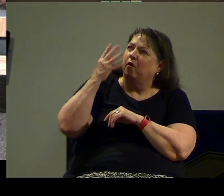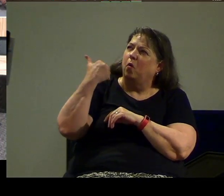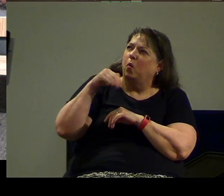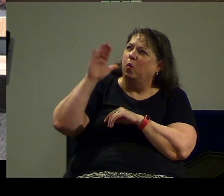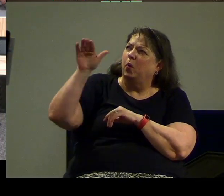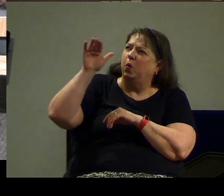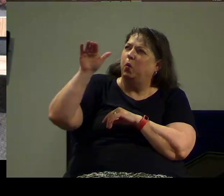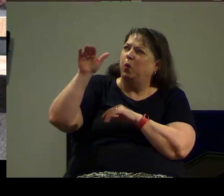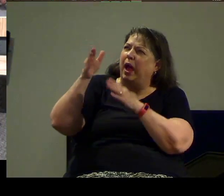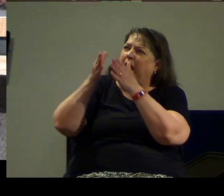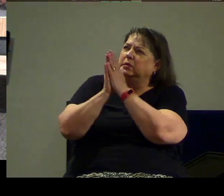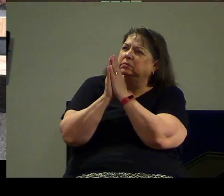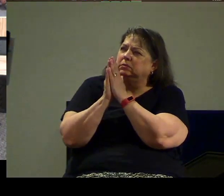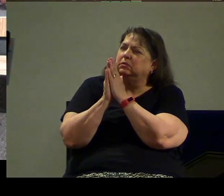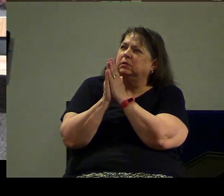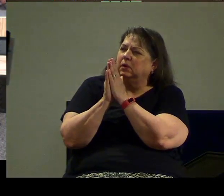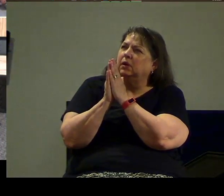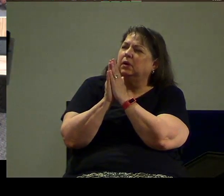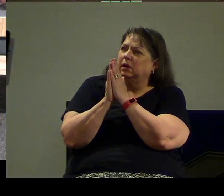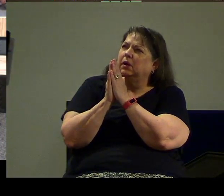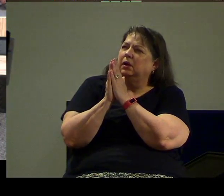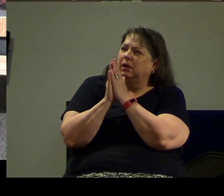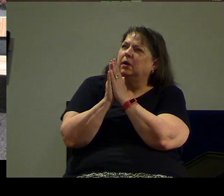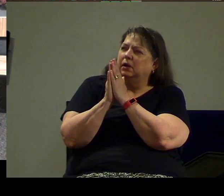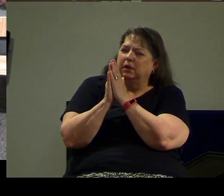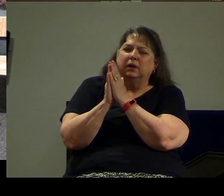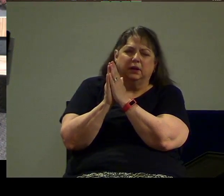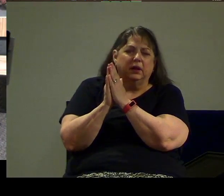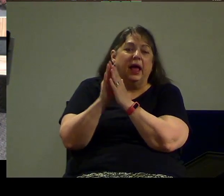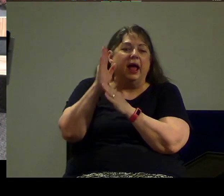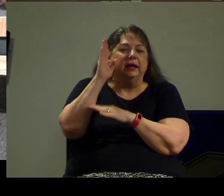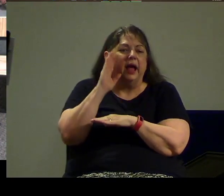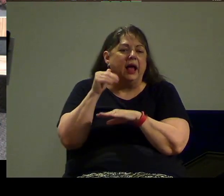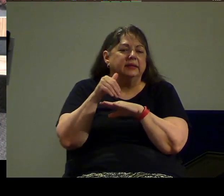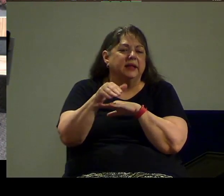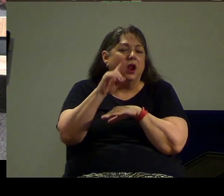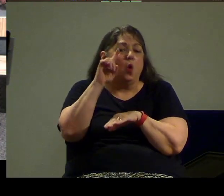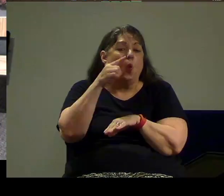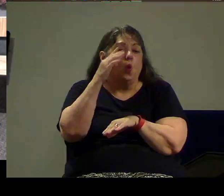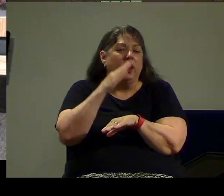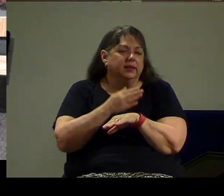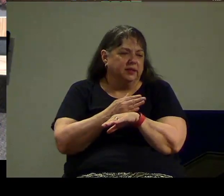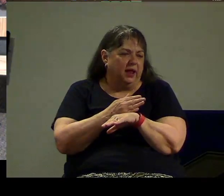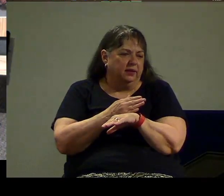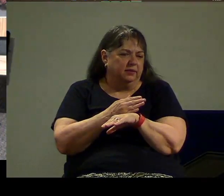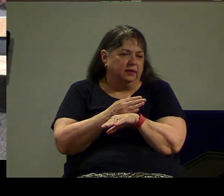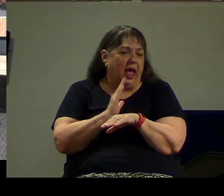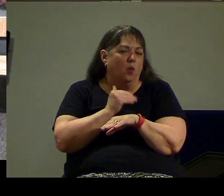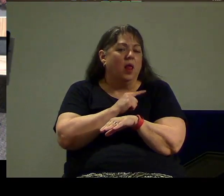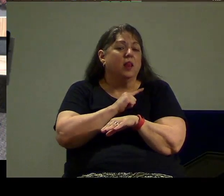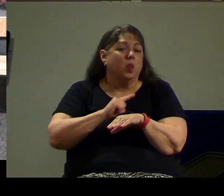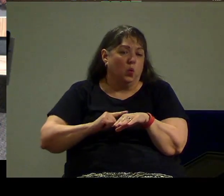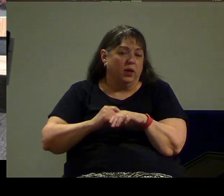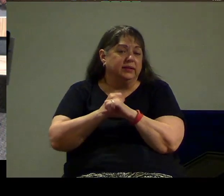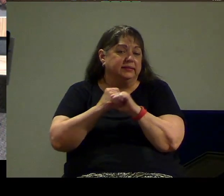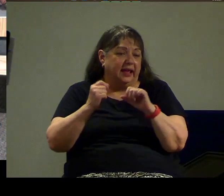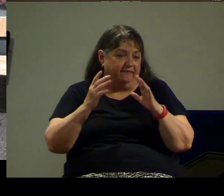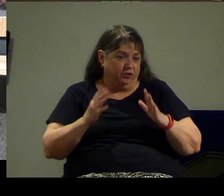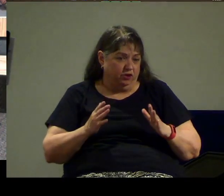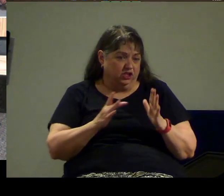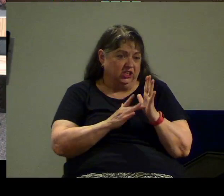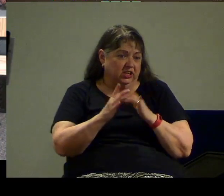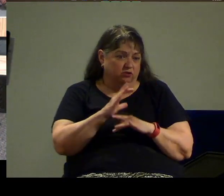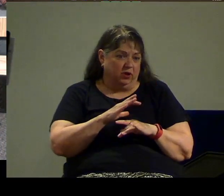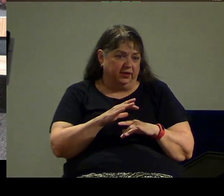temple. And if we do that, that's why God sent his only begotten Son, his Lord and Savior, our Lord and Savior Jesus